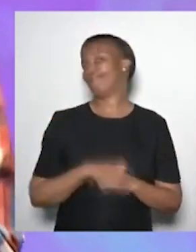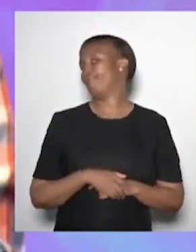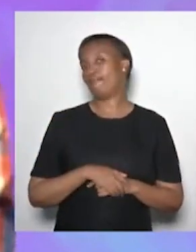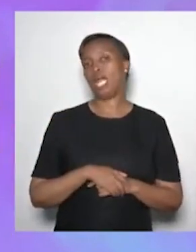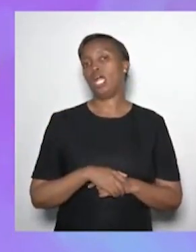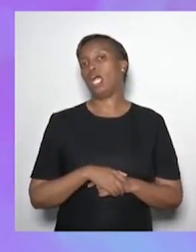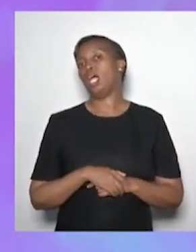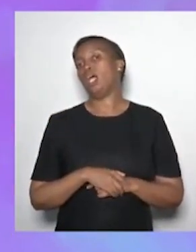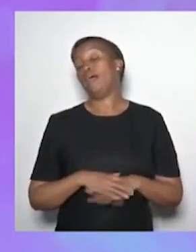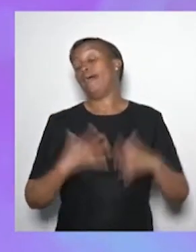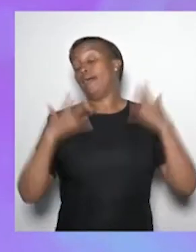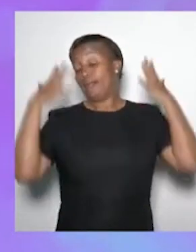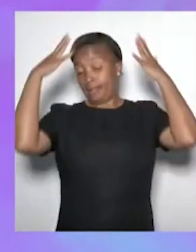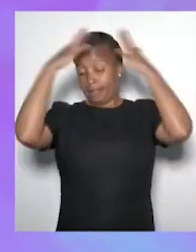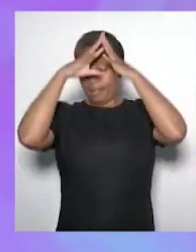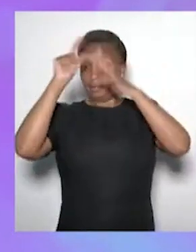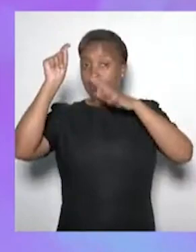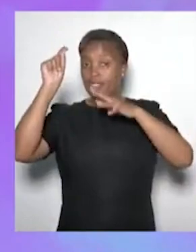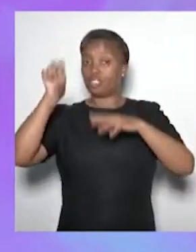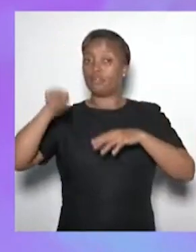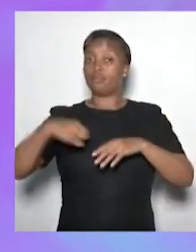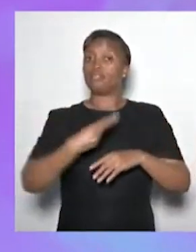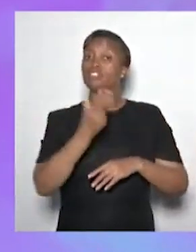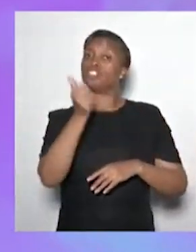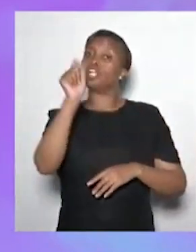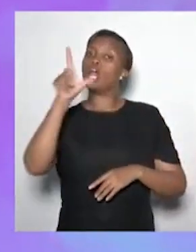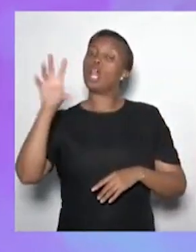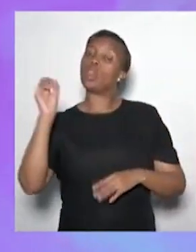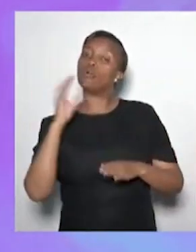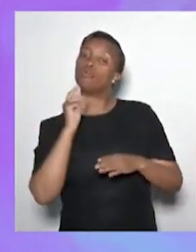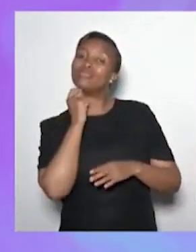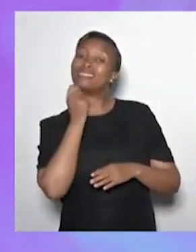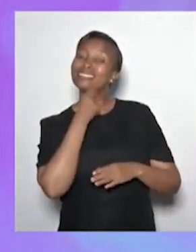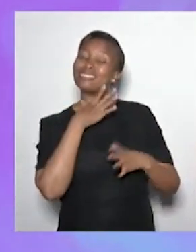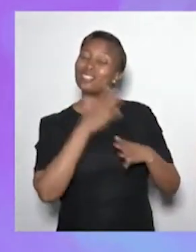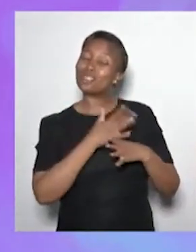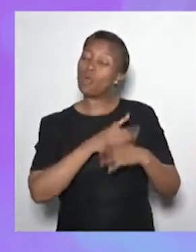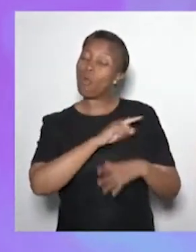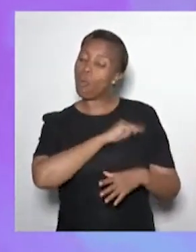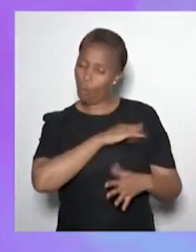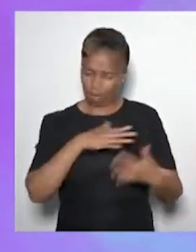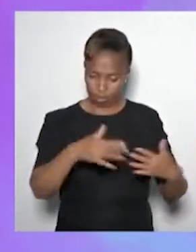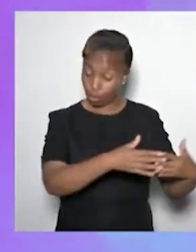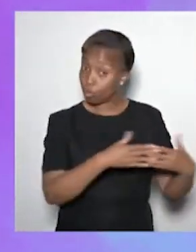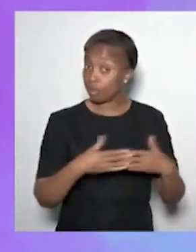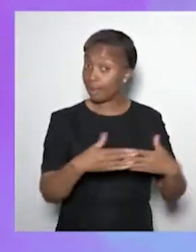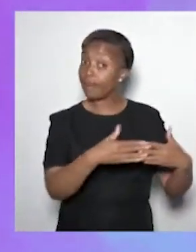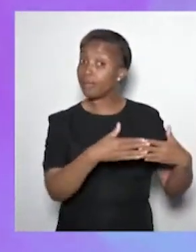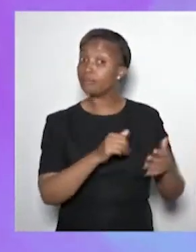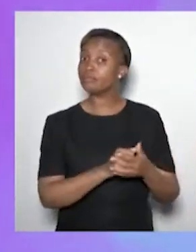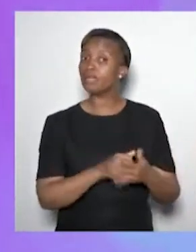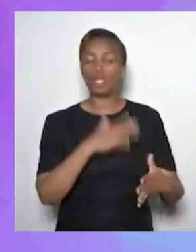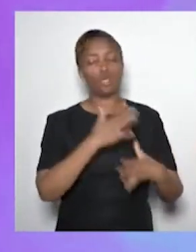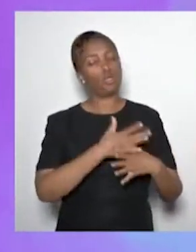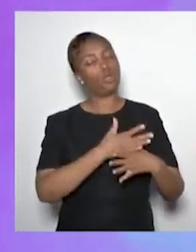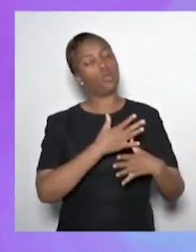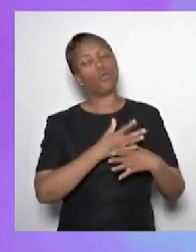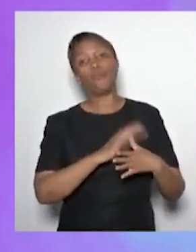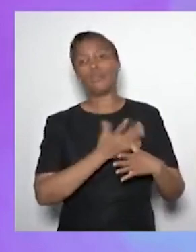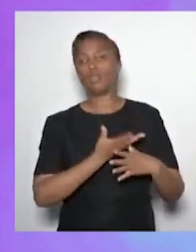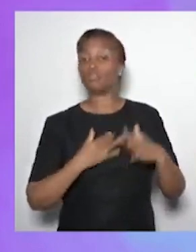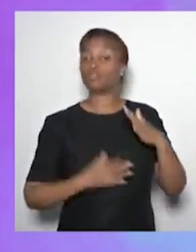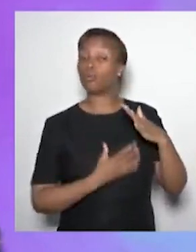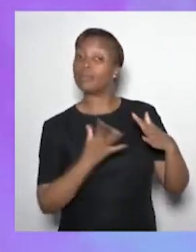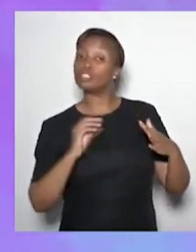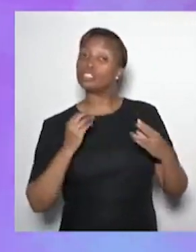Amen. Bishop Charlo says, you work because you care. You work because you have passion.